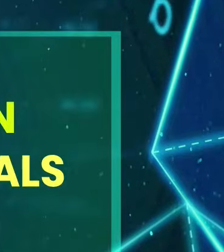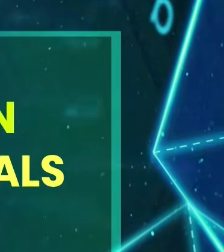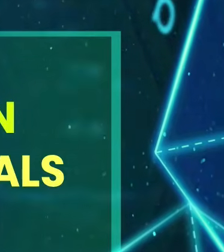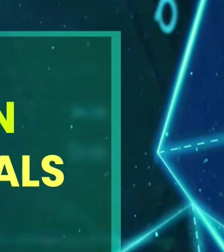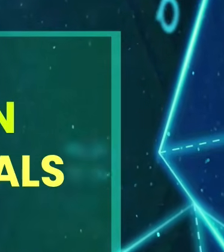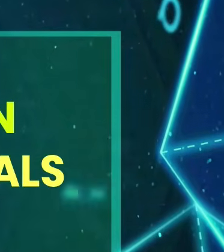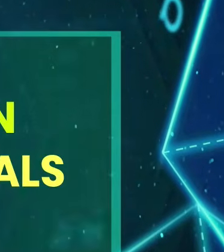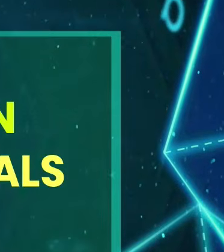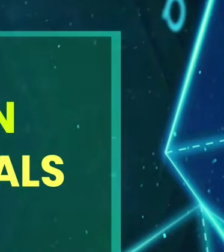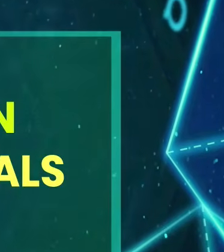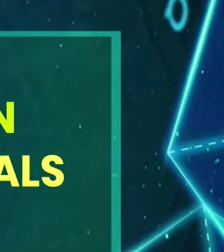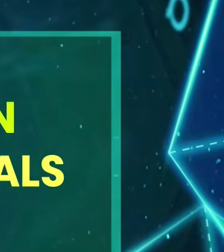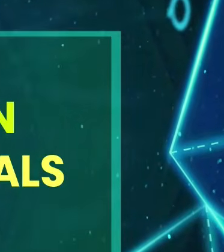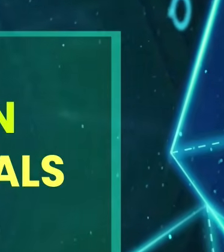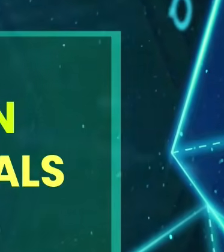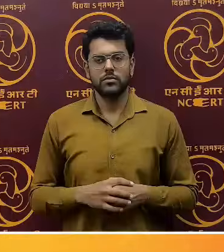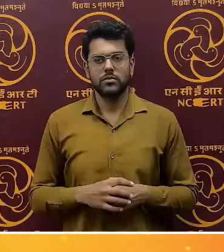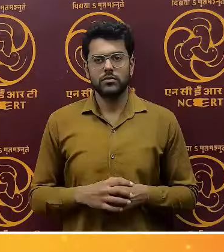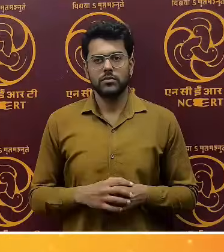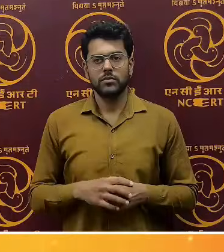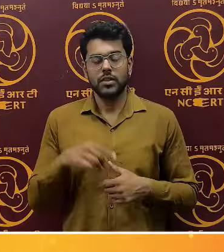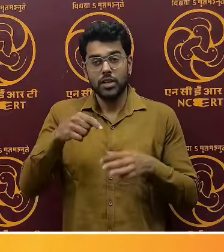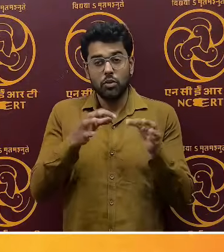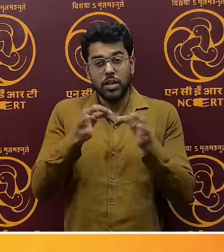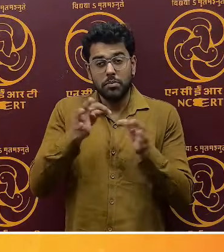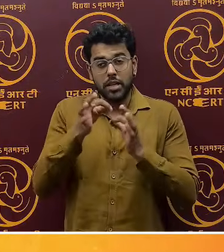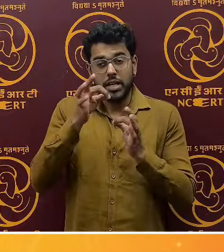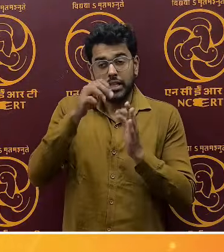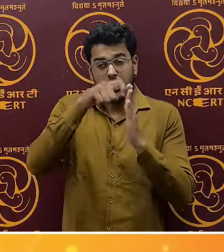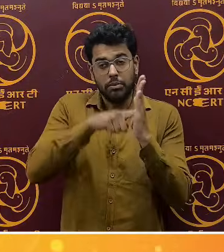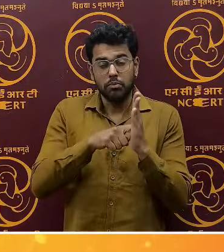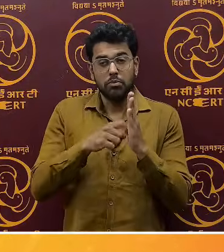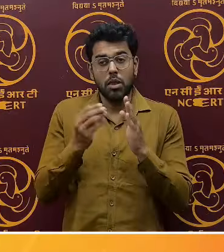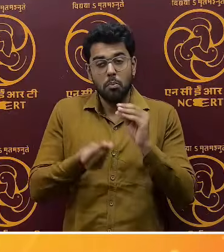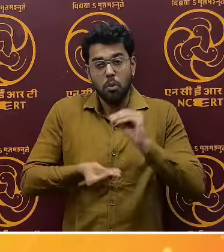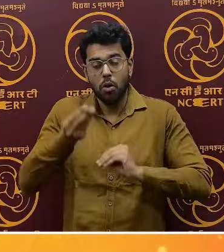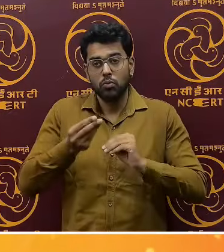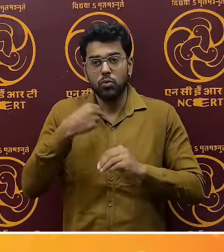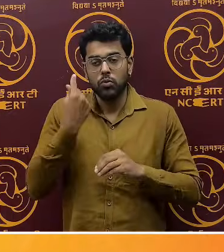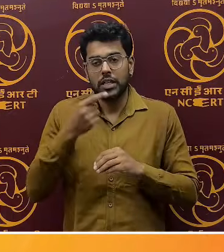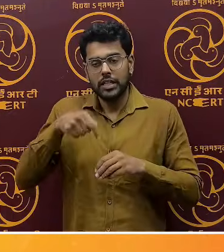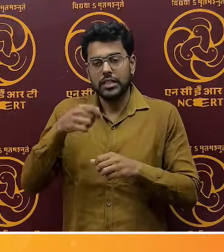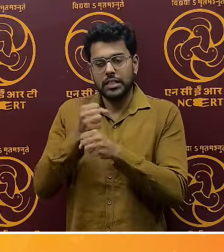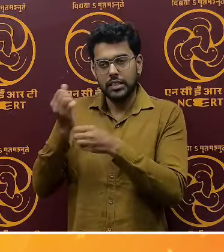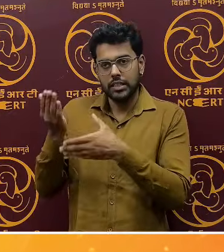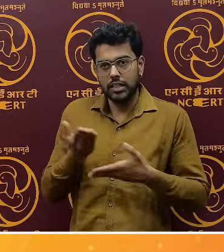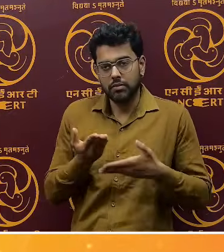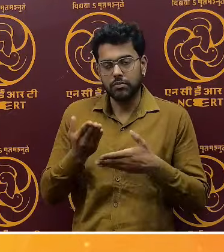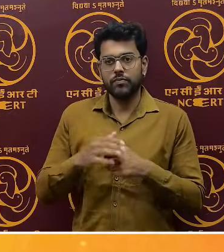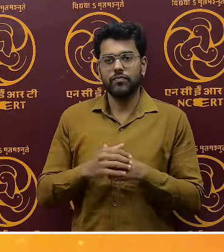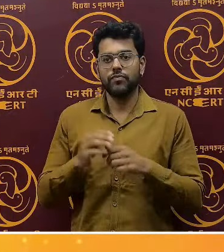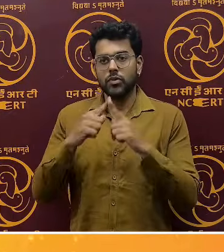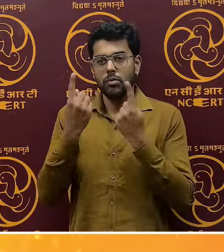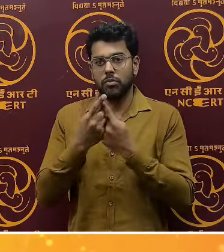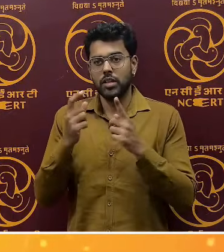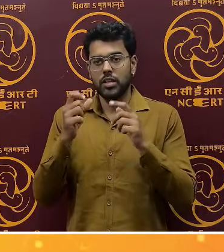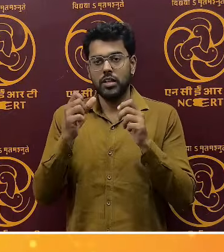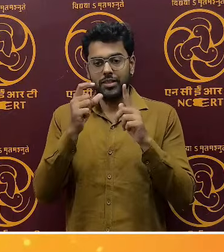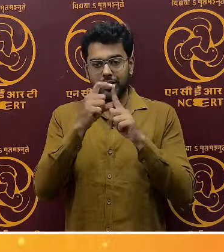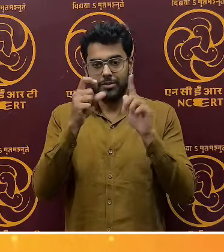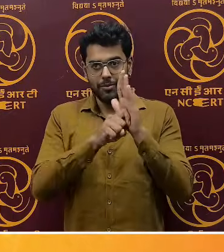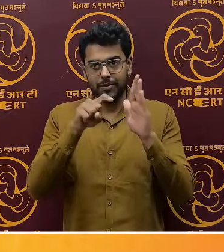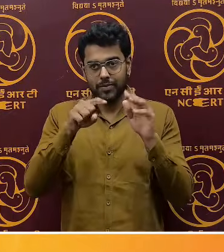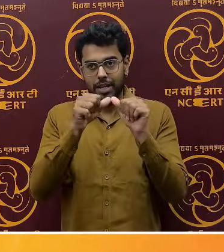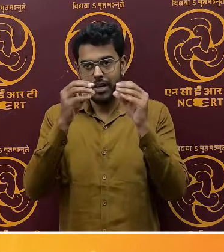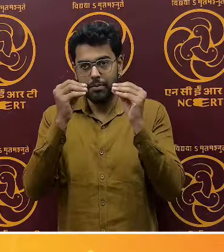one is flashing on your screen. And to elaborate this, I have as a guest in the studio Dr. A.B. Qayoom